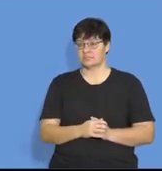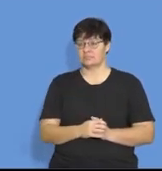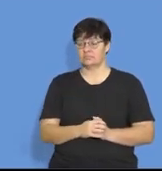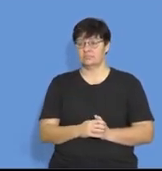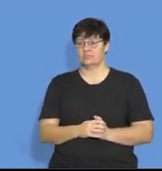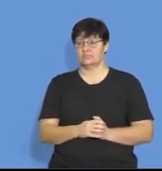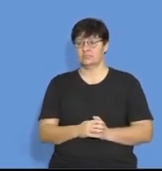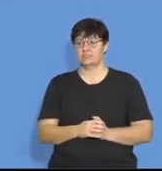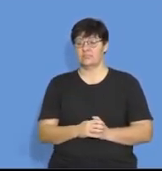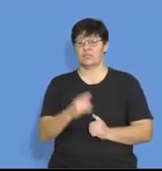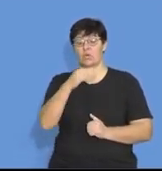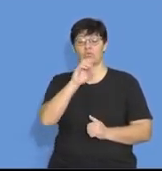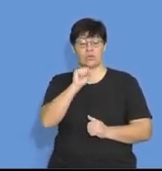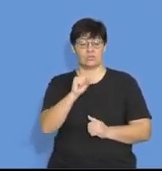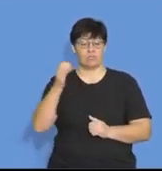take your gross profit